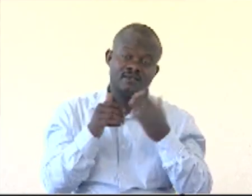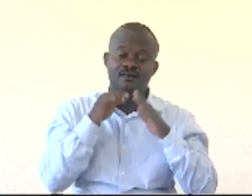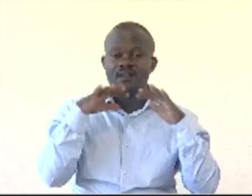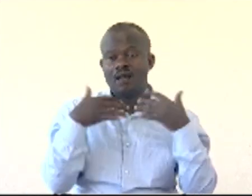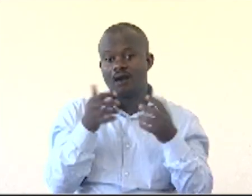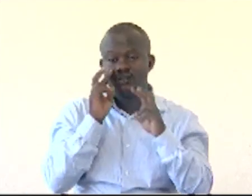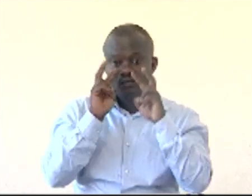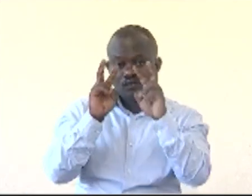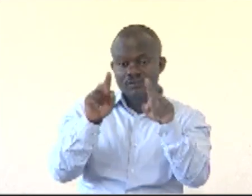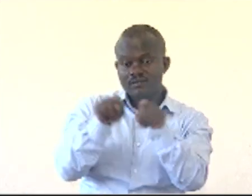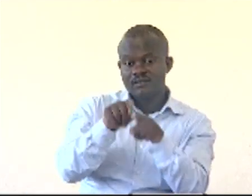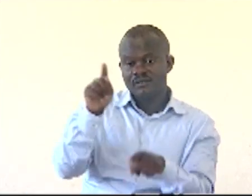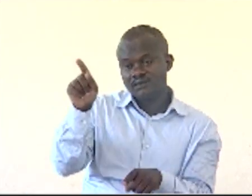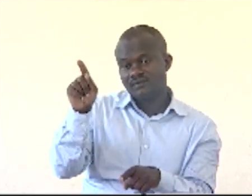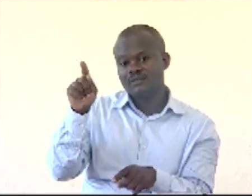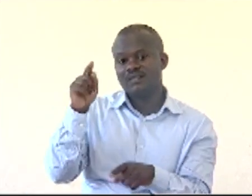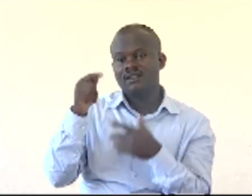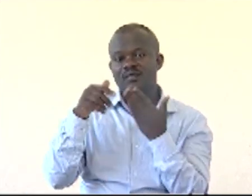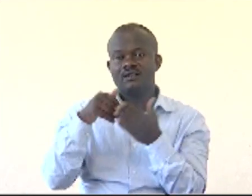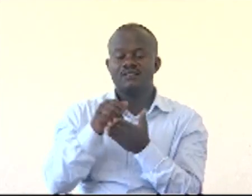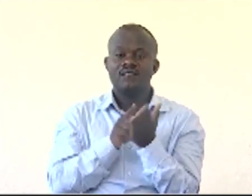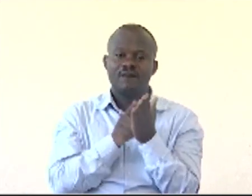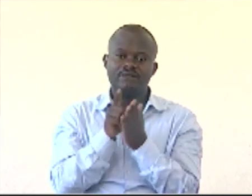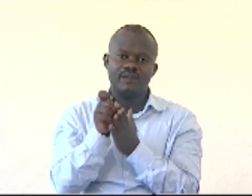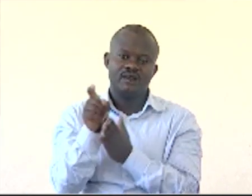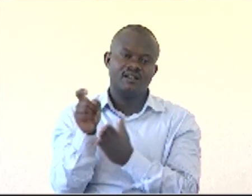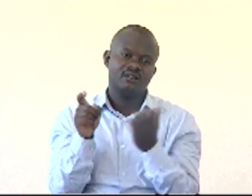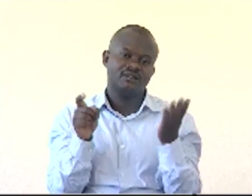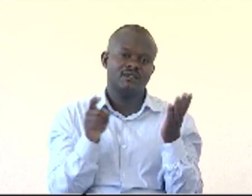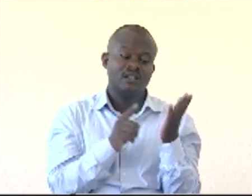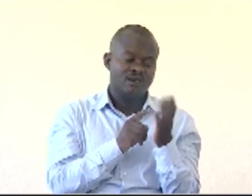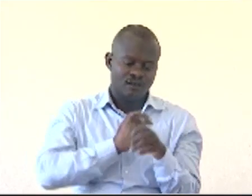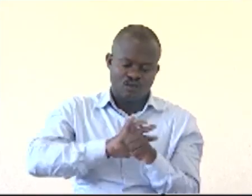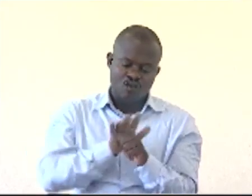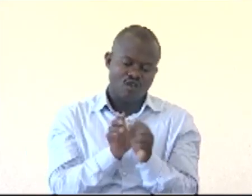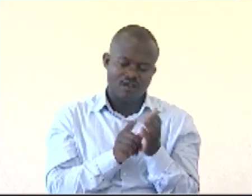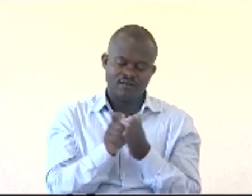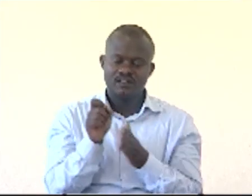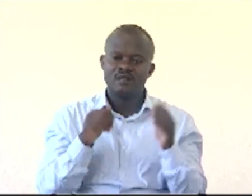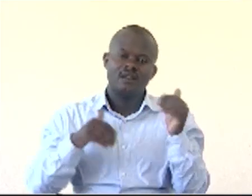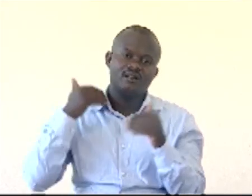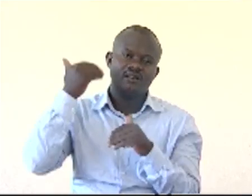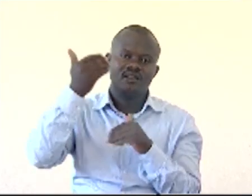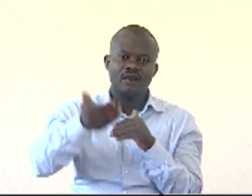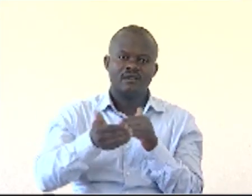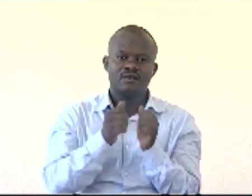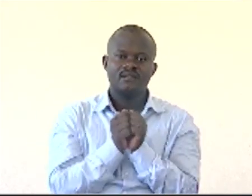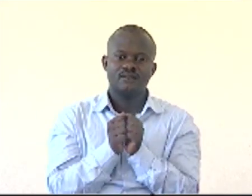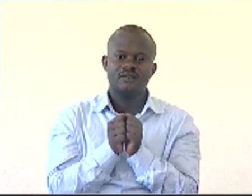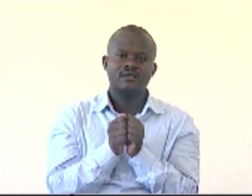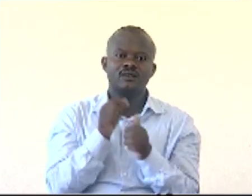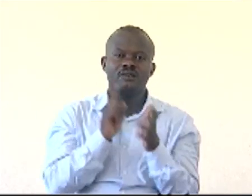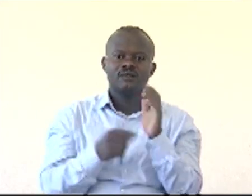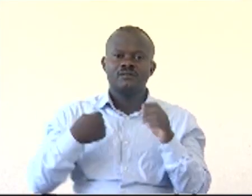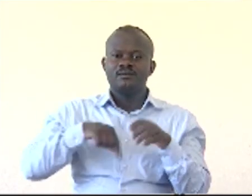it looks like. That is the virus, coronavirus. And then what can